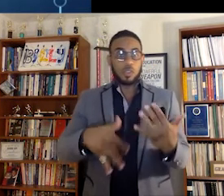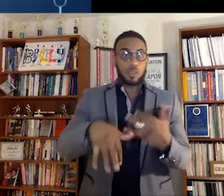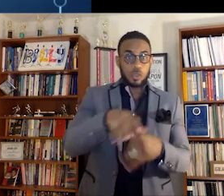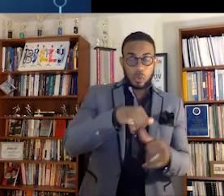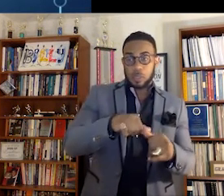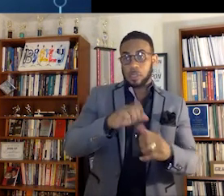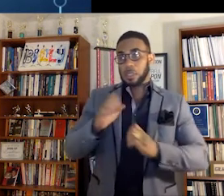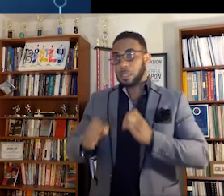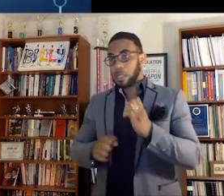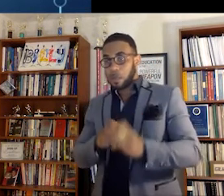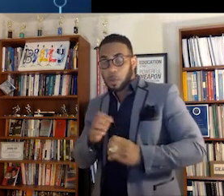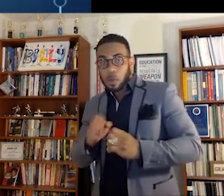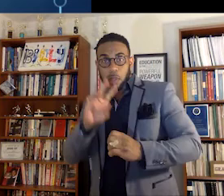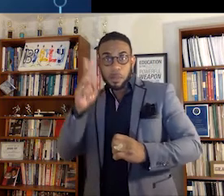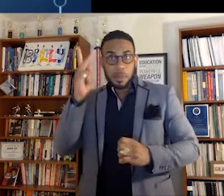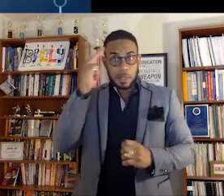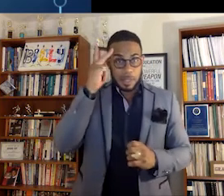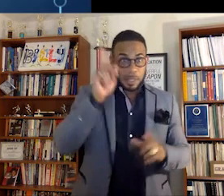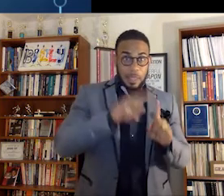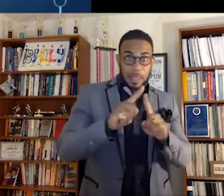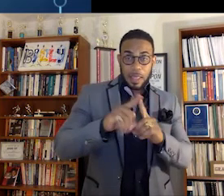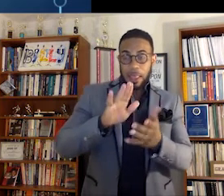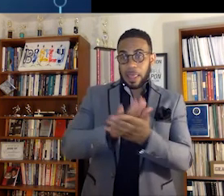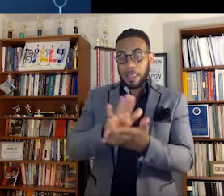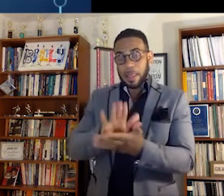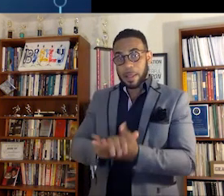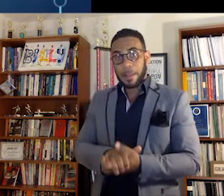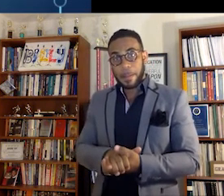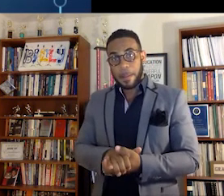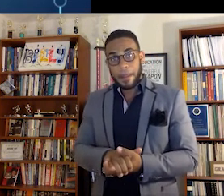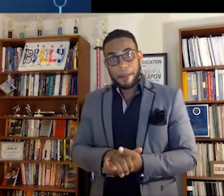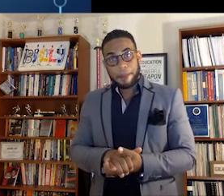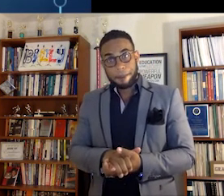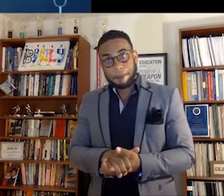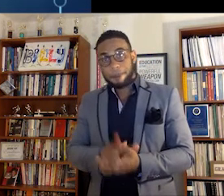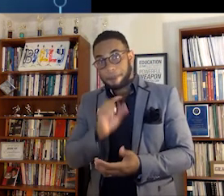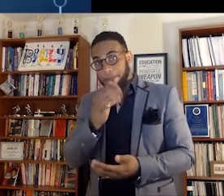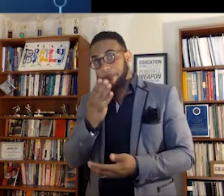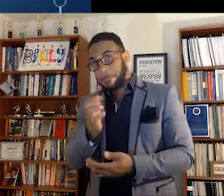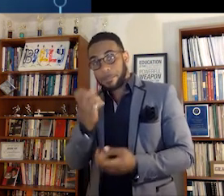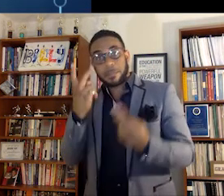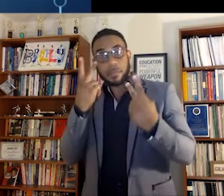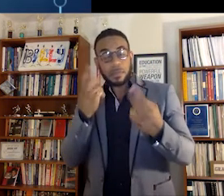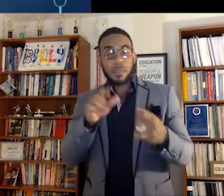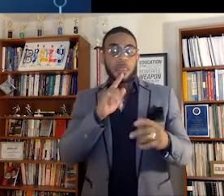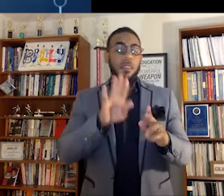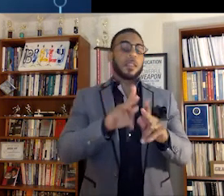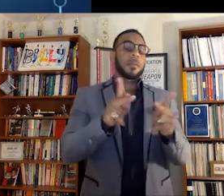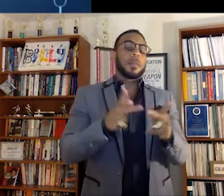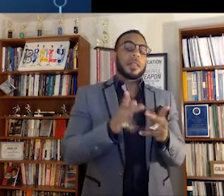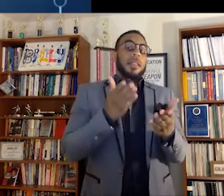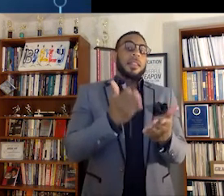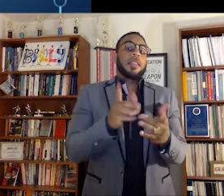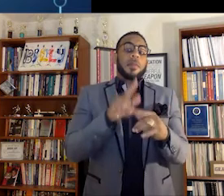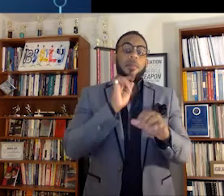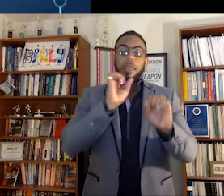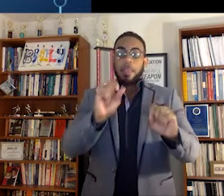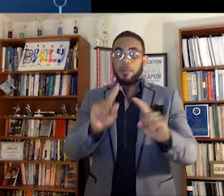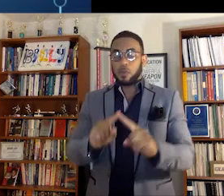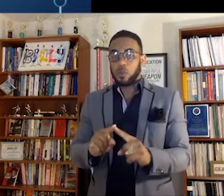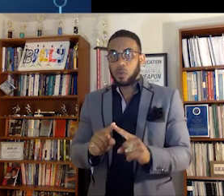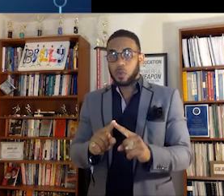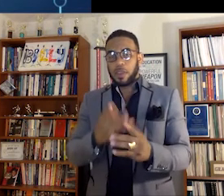socially, emotionally, politically, and academically. And they're there and they see that their position is there to be able